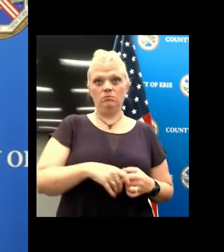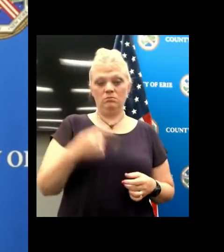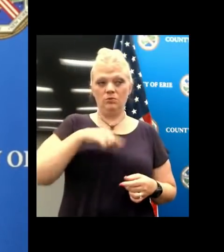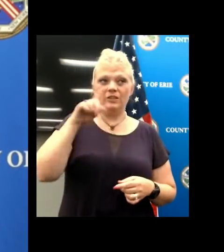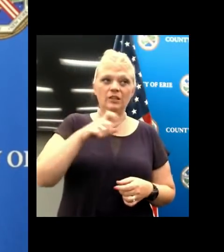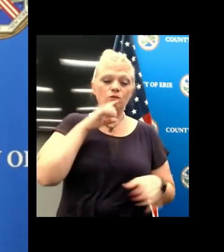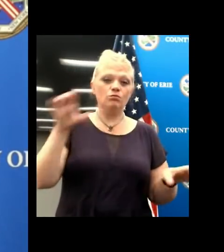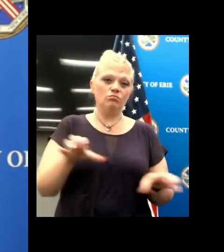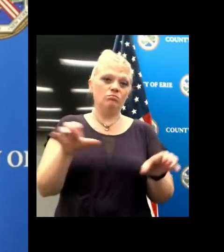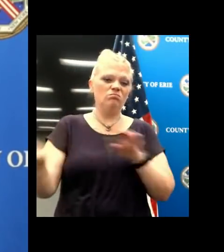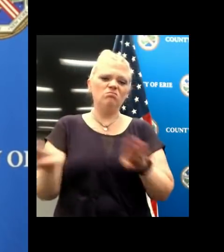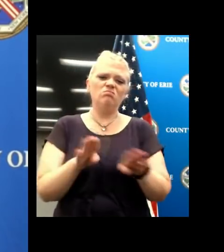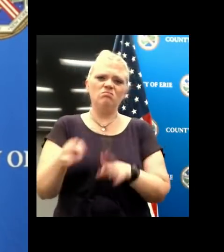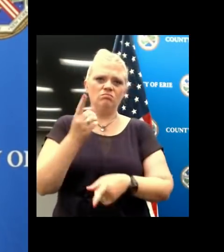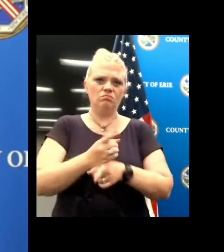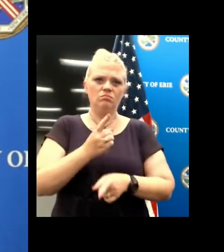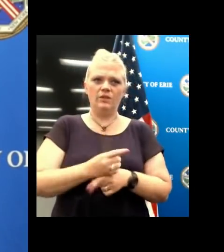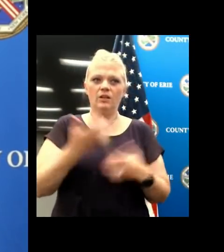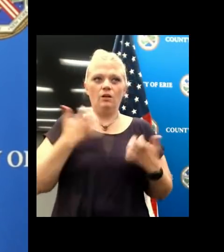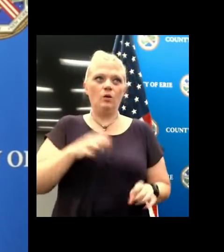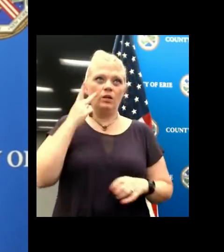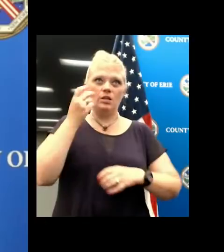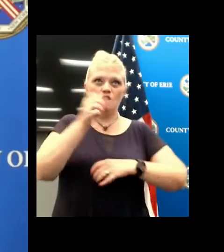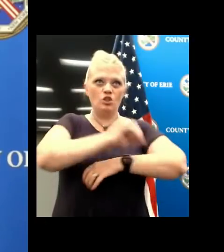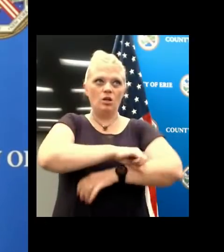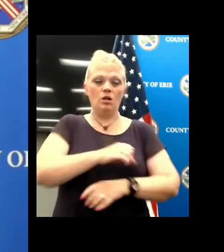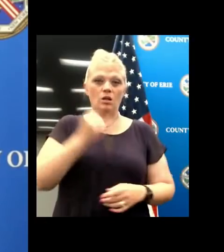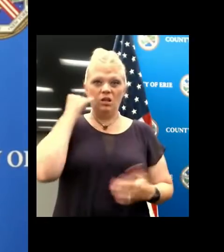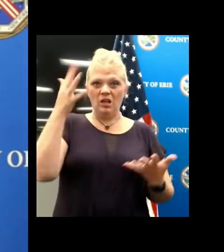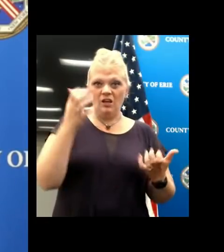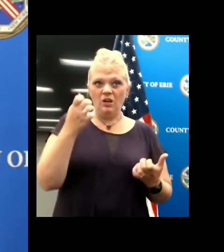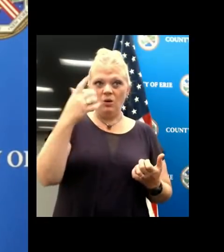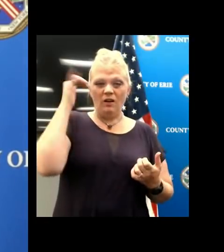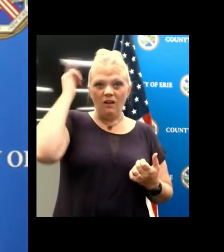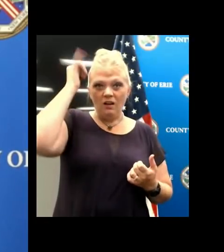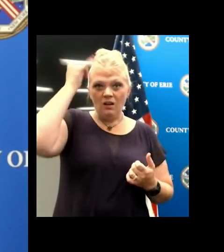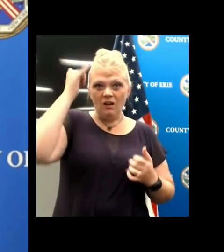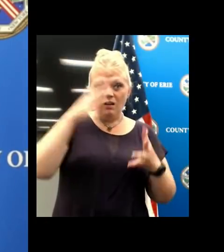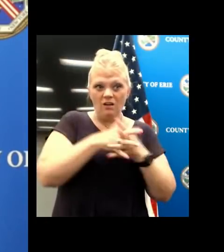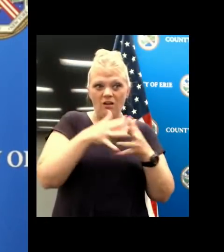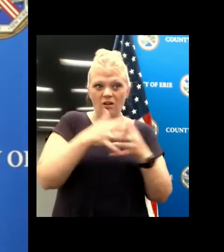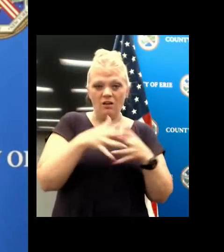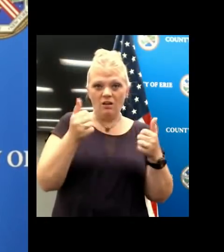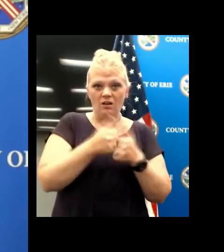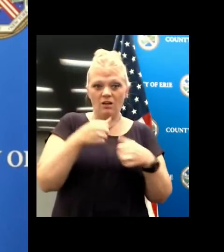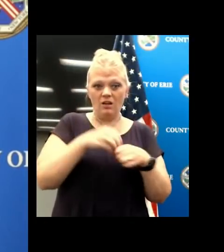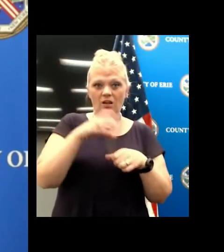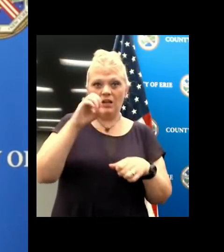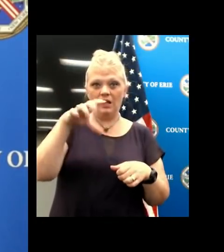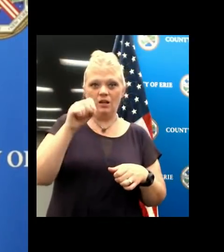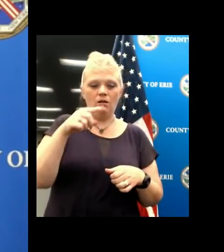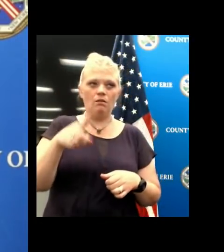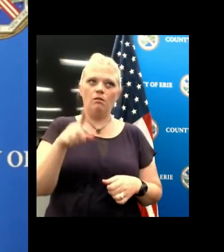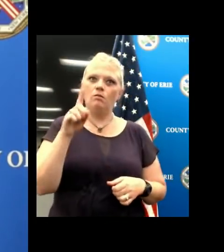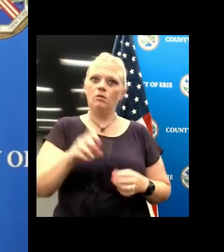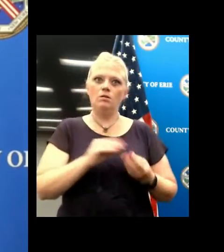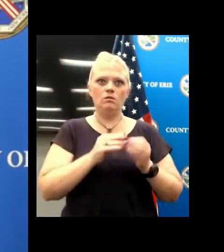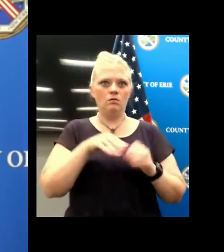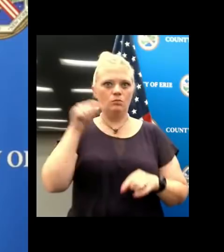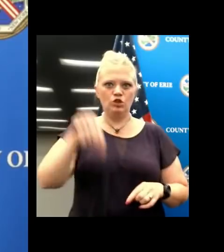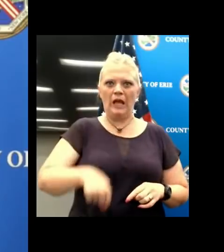act appropriately. I do not want to see a shutdown. And if you want to go to a Bills game at Bills Stadium in October, we got to get our numbers